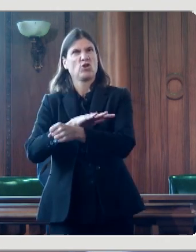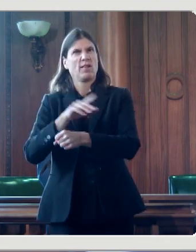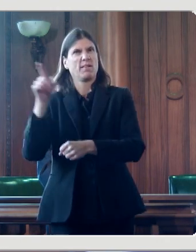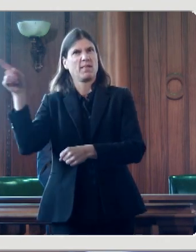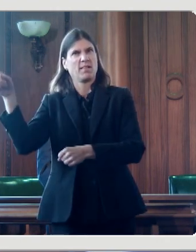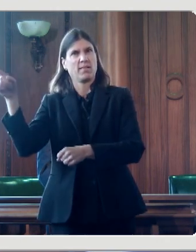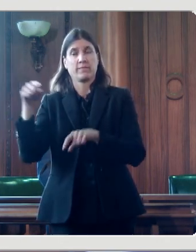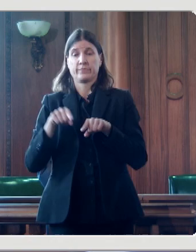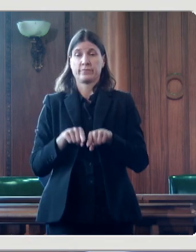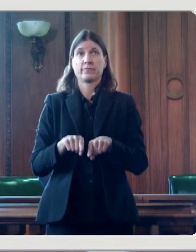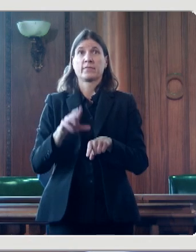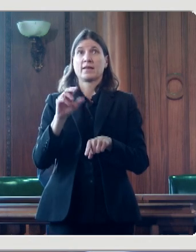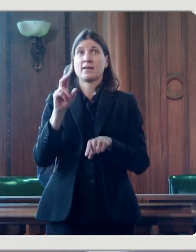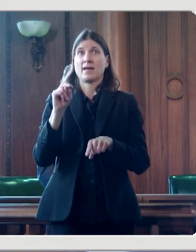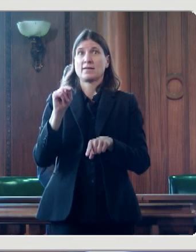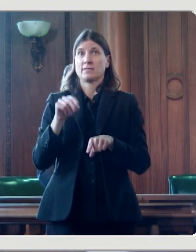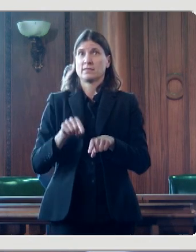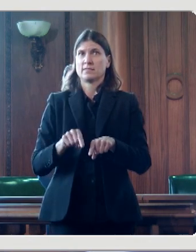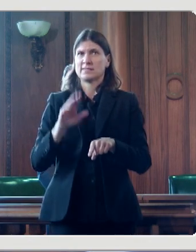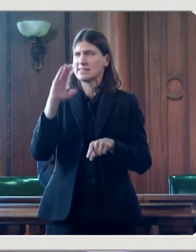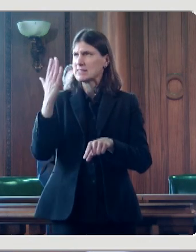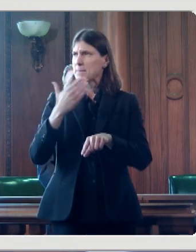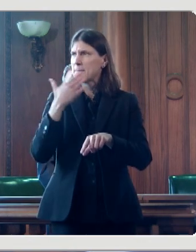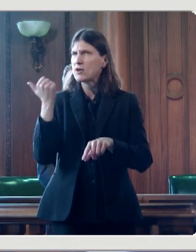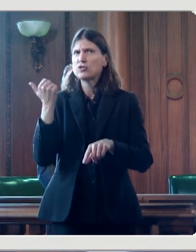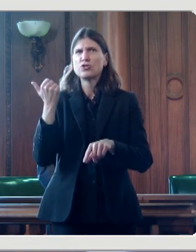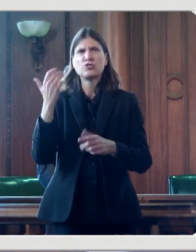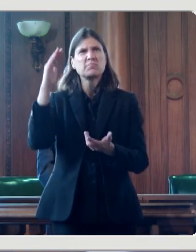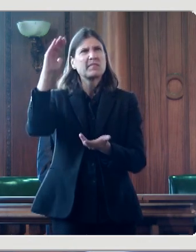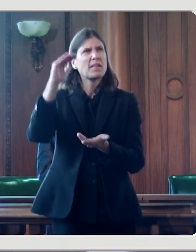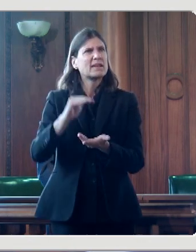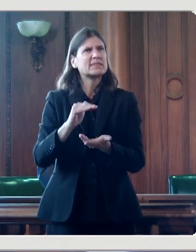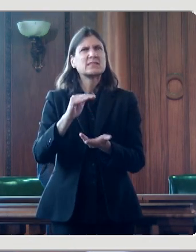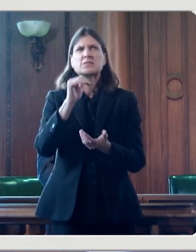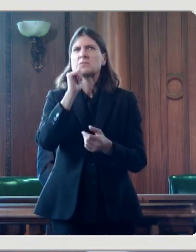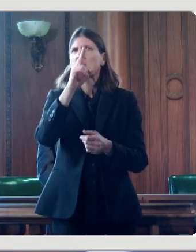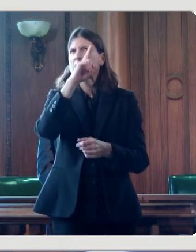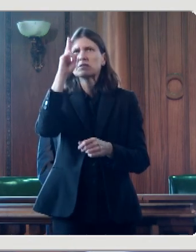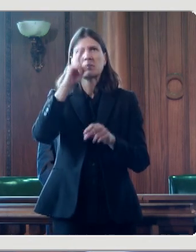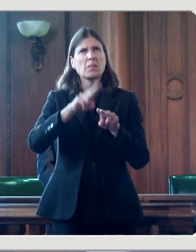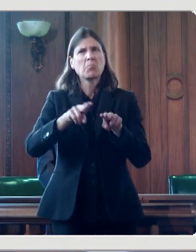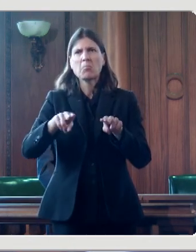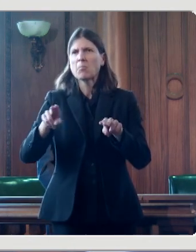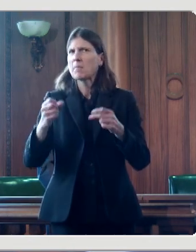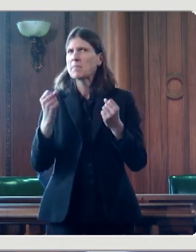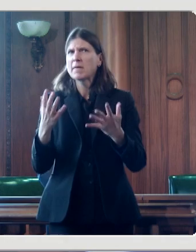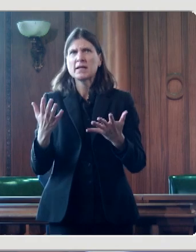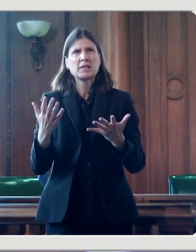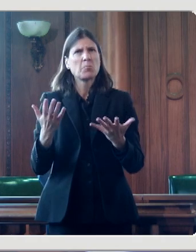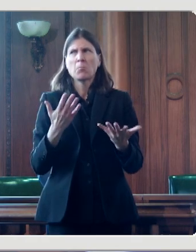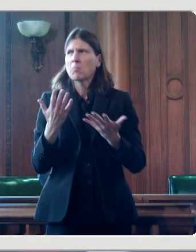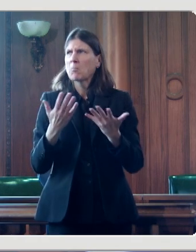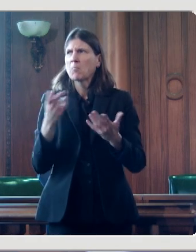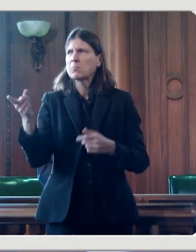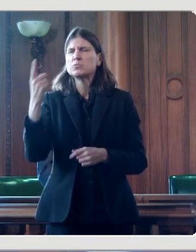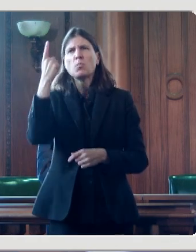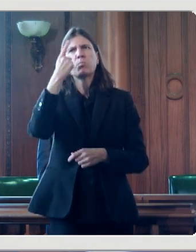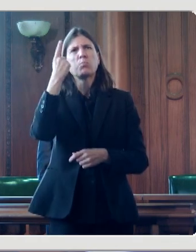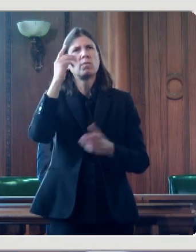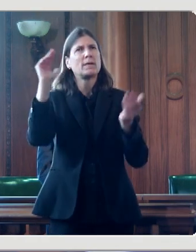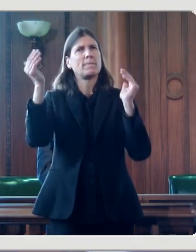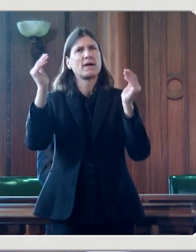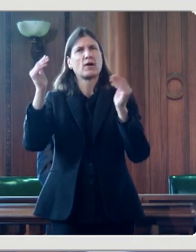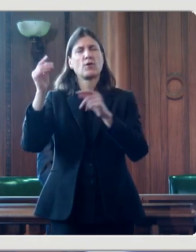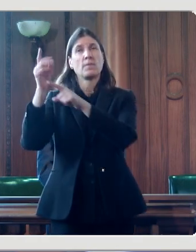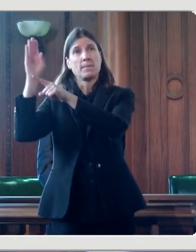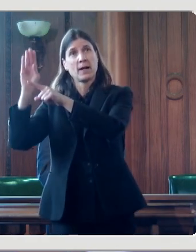numbers. I'm curious if there's any insight you may have. Maybe we're more just trailing them. Maybe they're doing something else that we